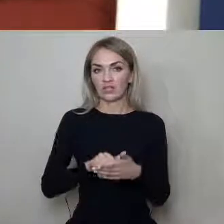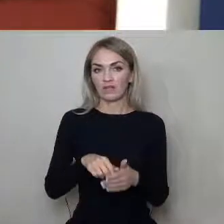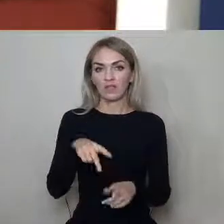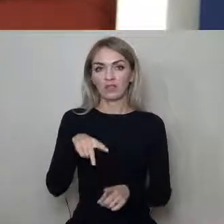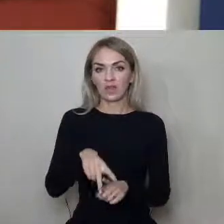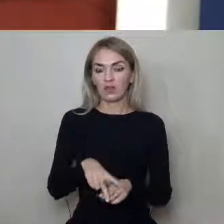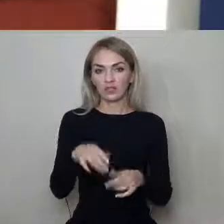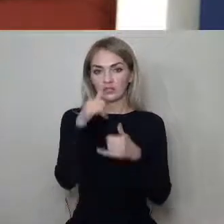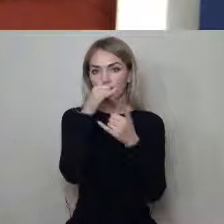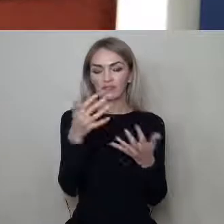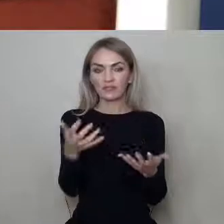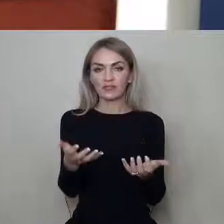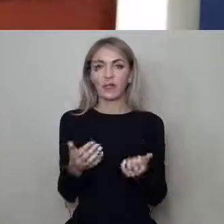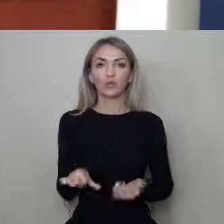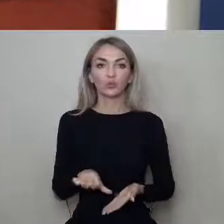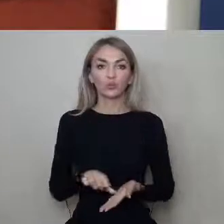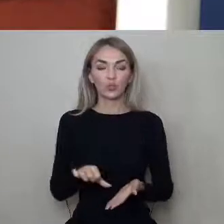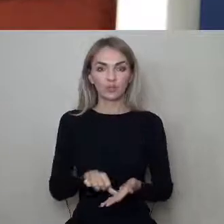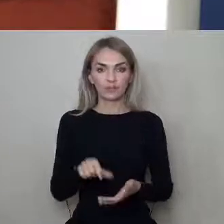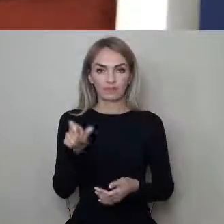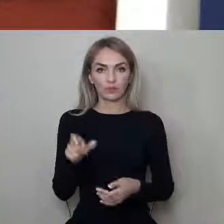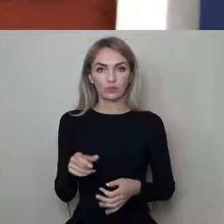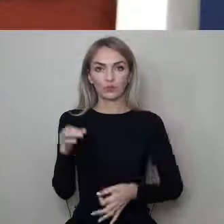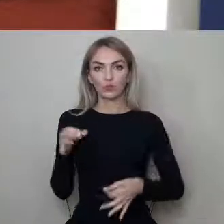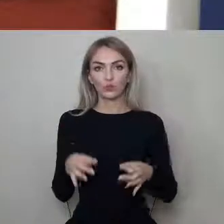to listen to them. Unfortunately, the judge